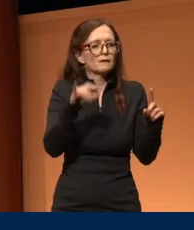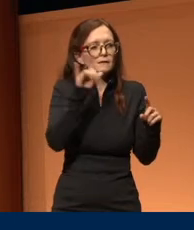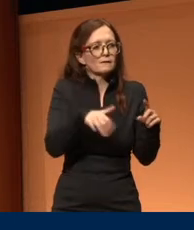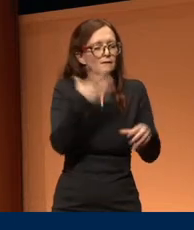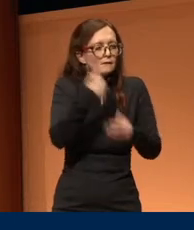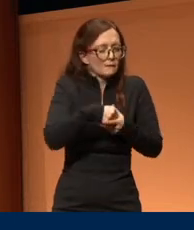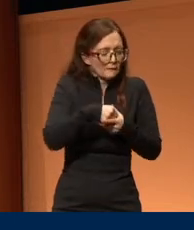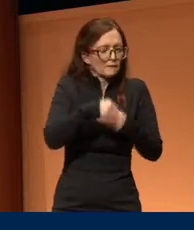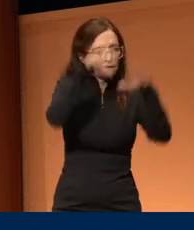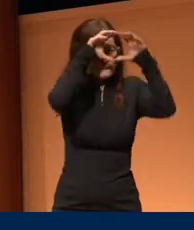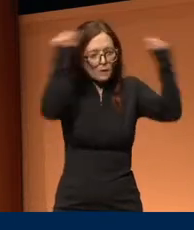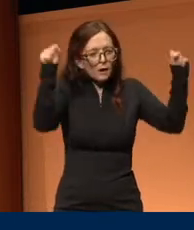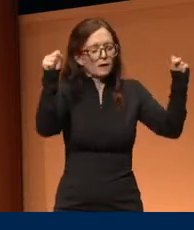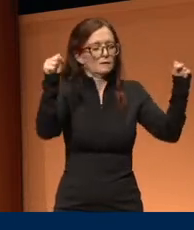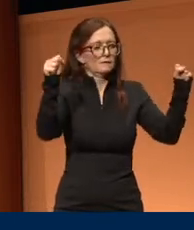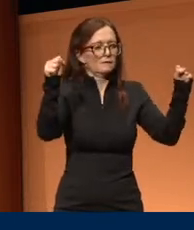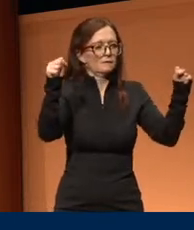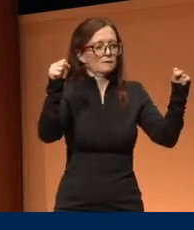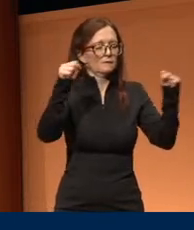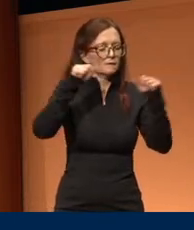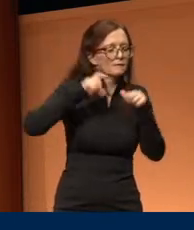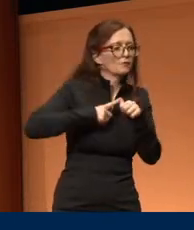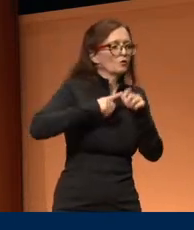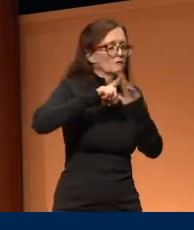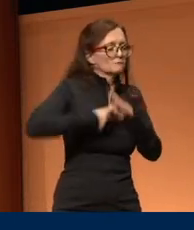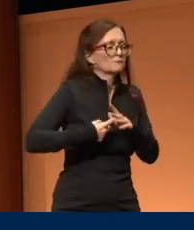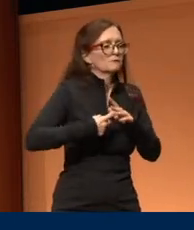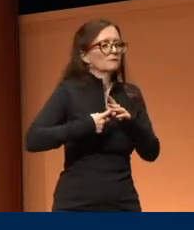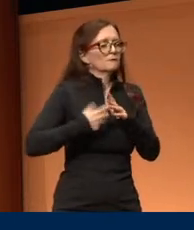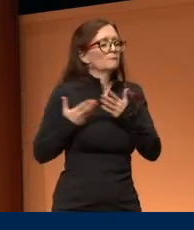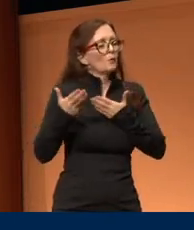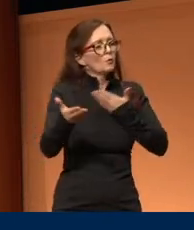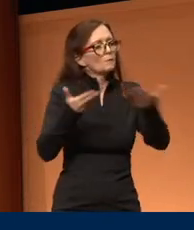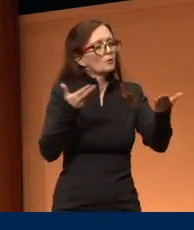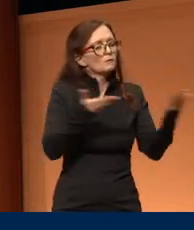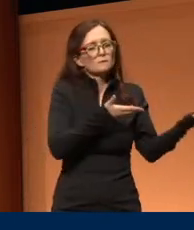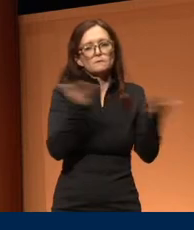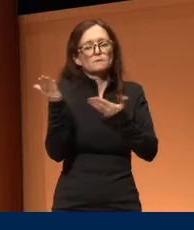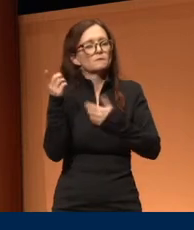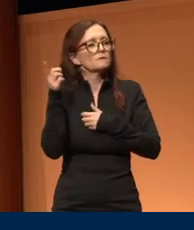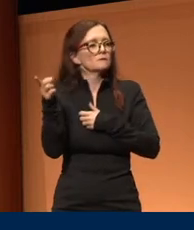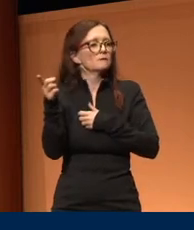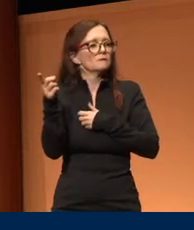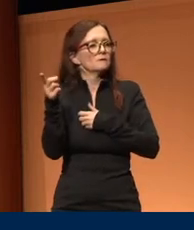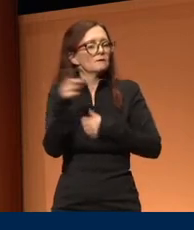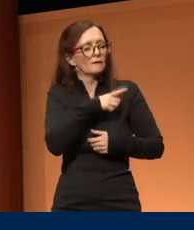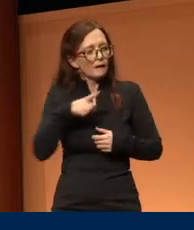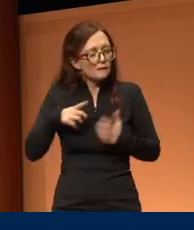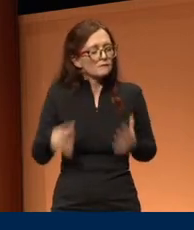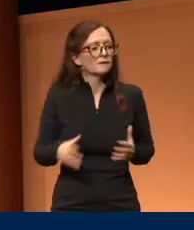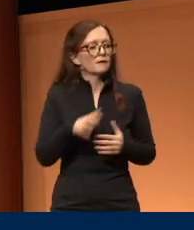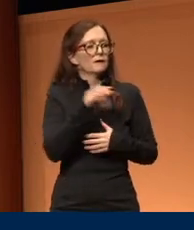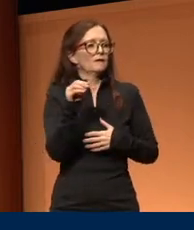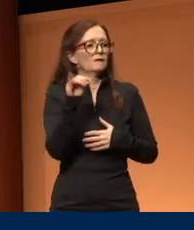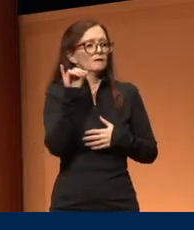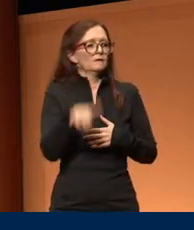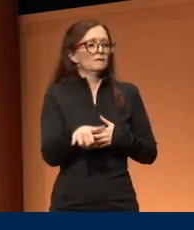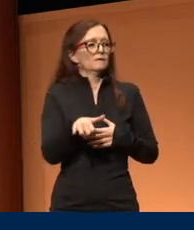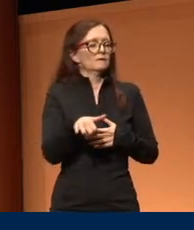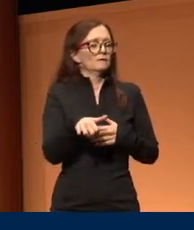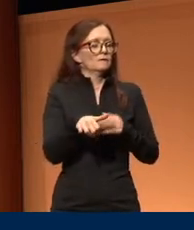the president had promised them at the very beginning that he would take their proposals directly to regulation, a referendum, or